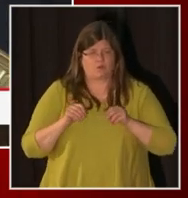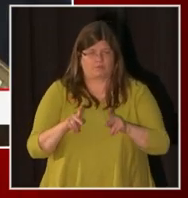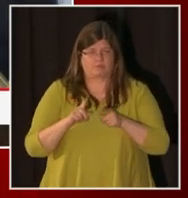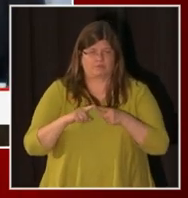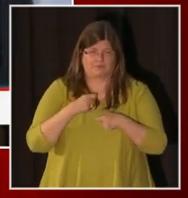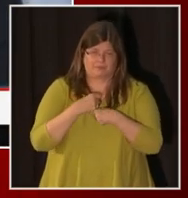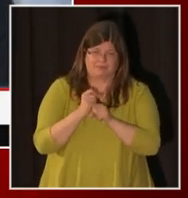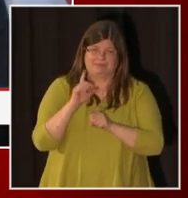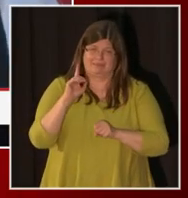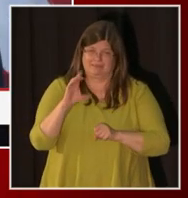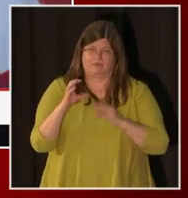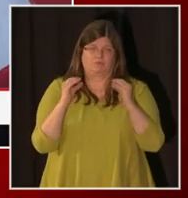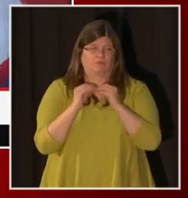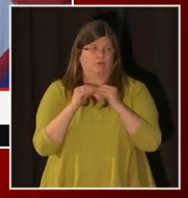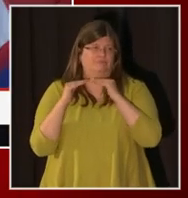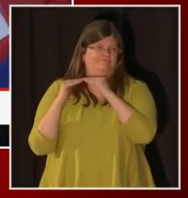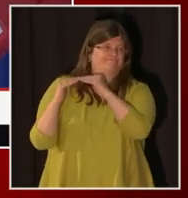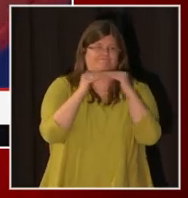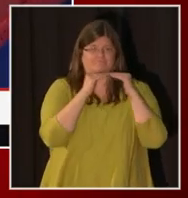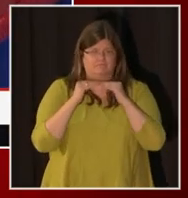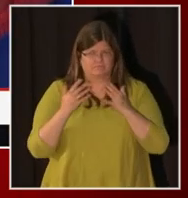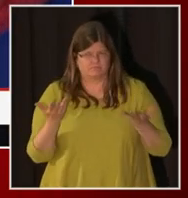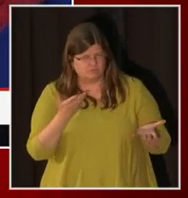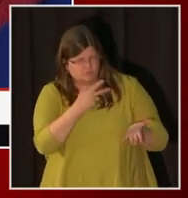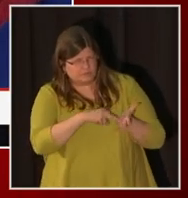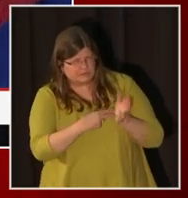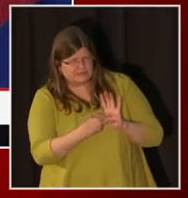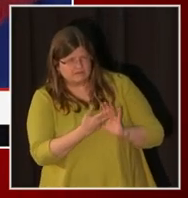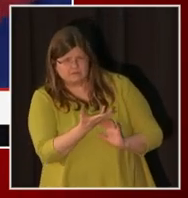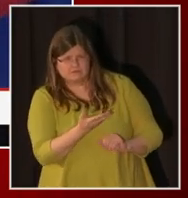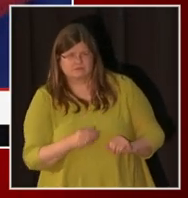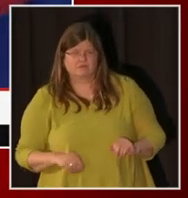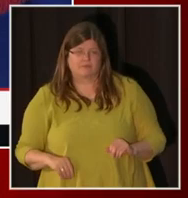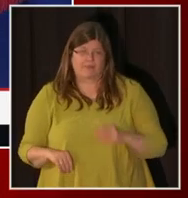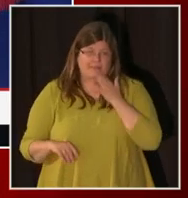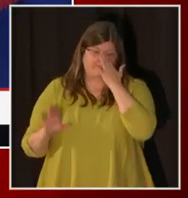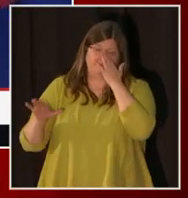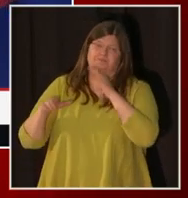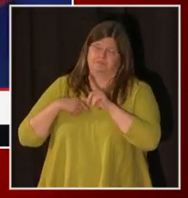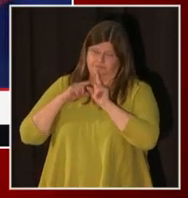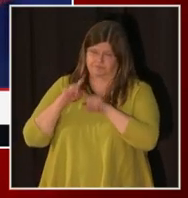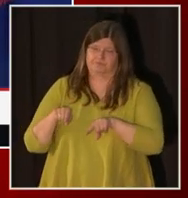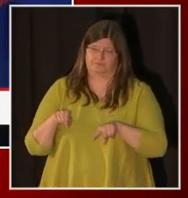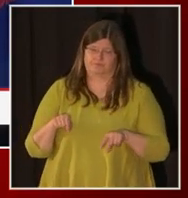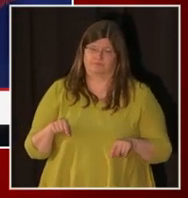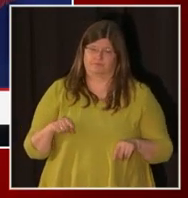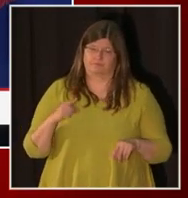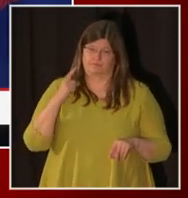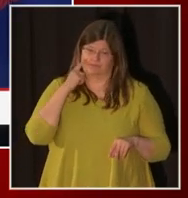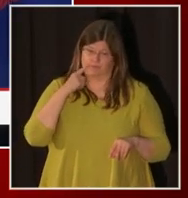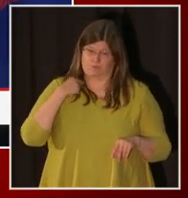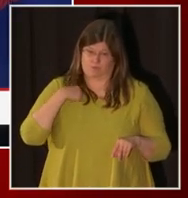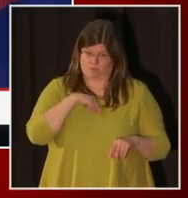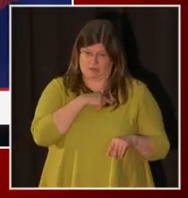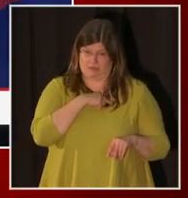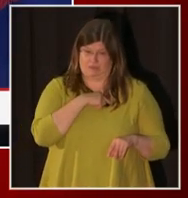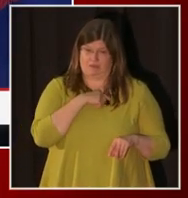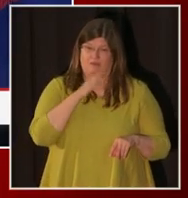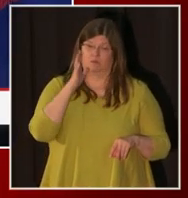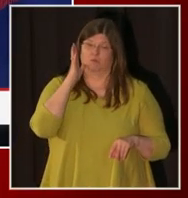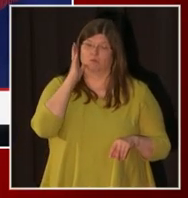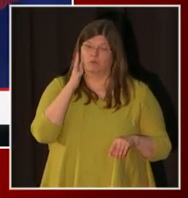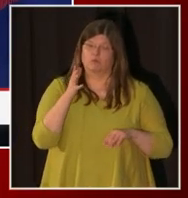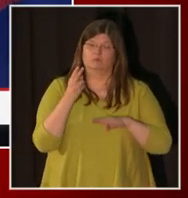Yes, I think that we are going to look across all of the different committees that